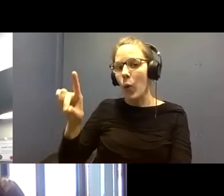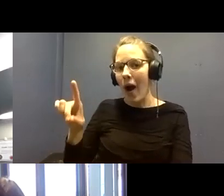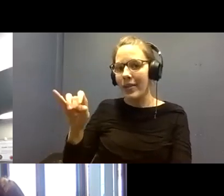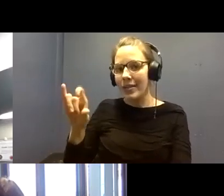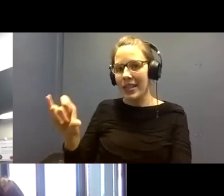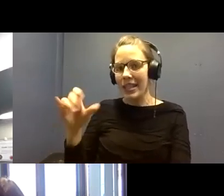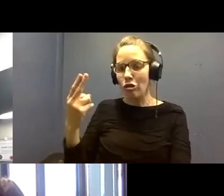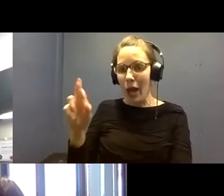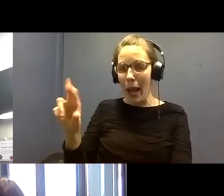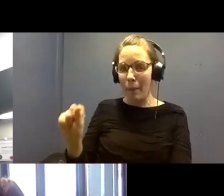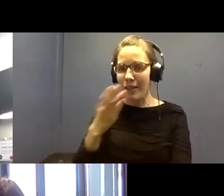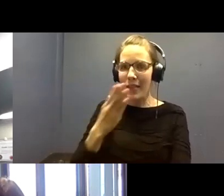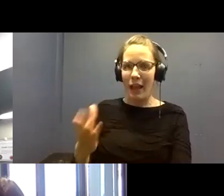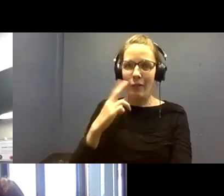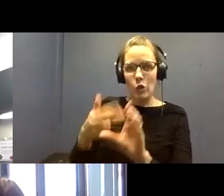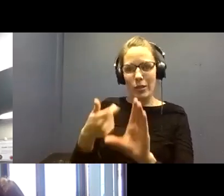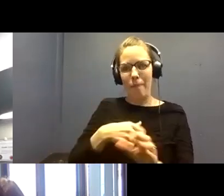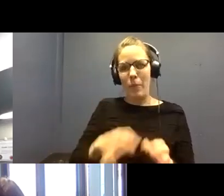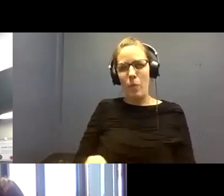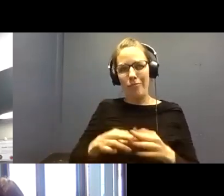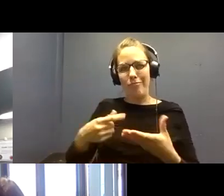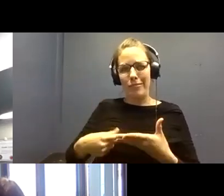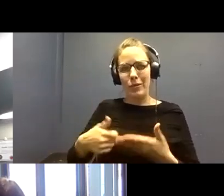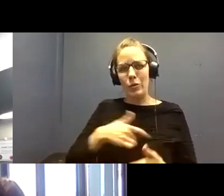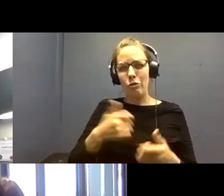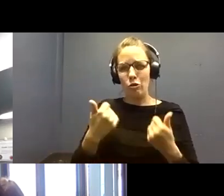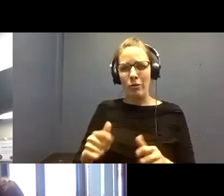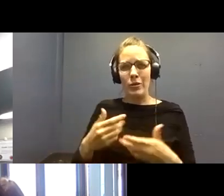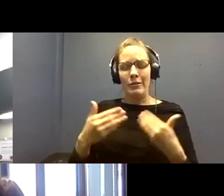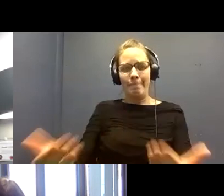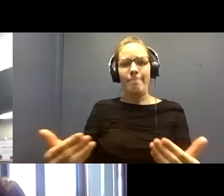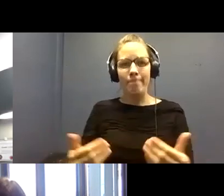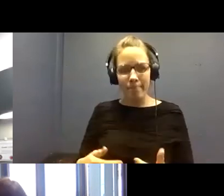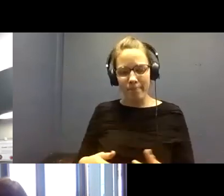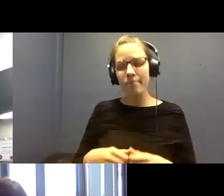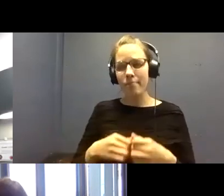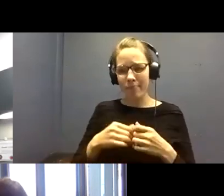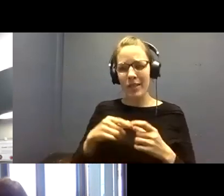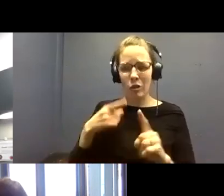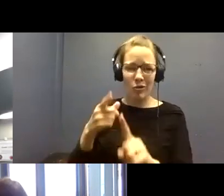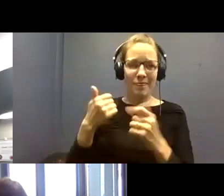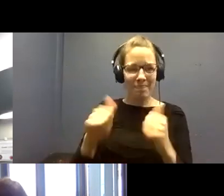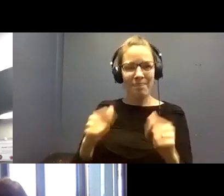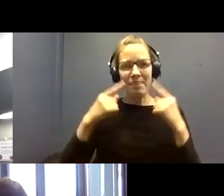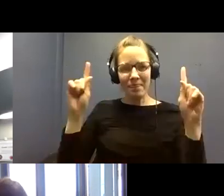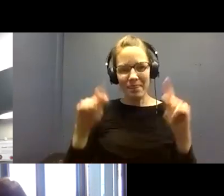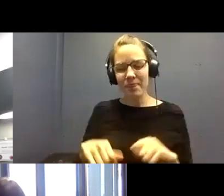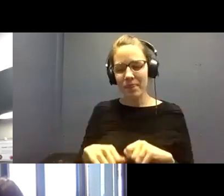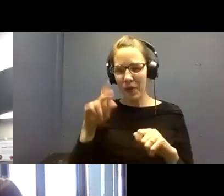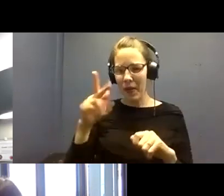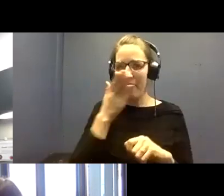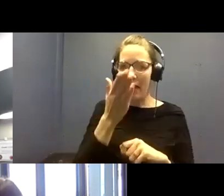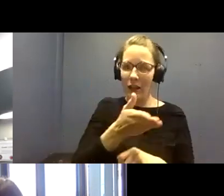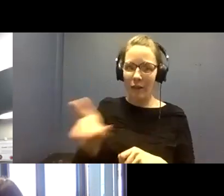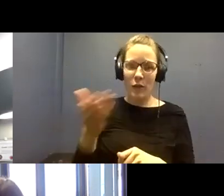was an important discussion to have right now as we're all trying to move forward at the same pace and get us to where we need to be. So thank you all for your time